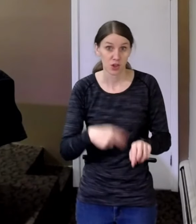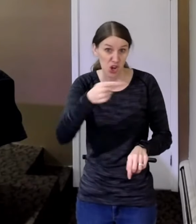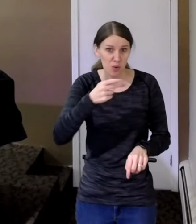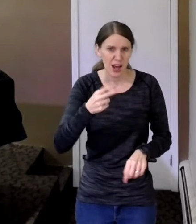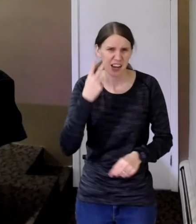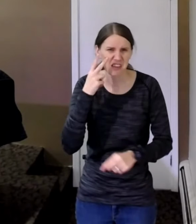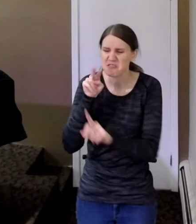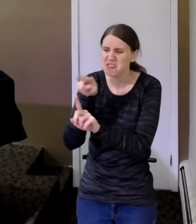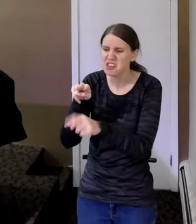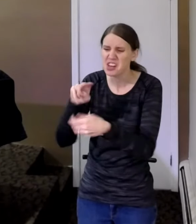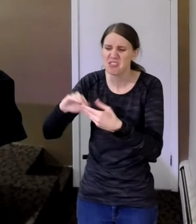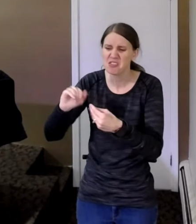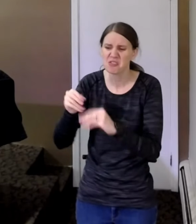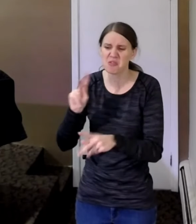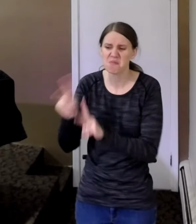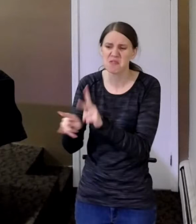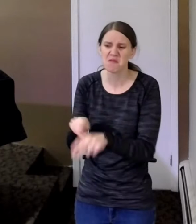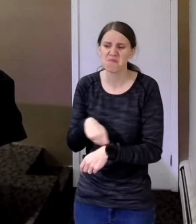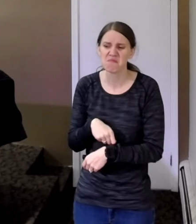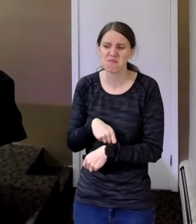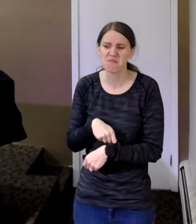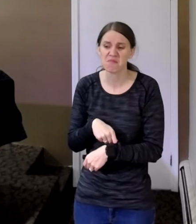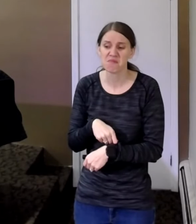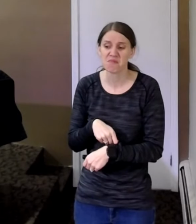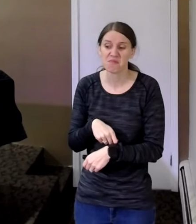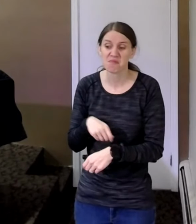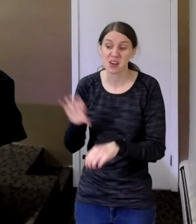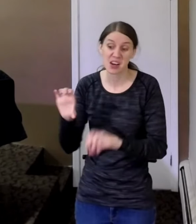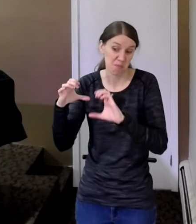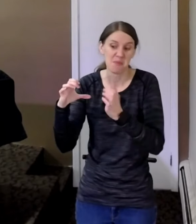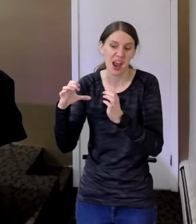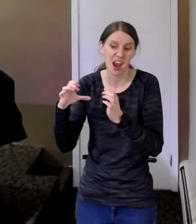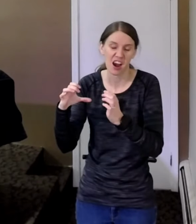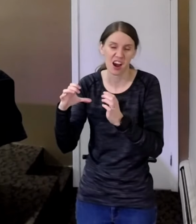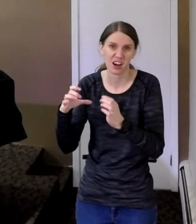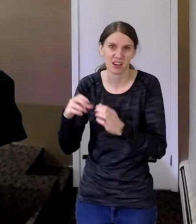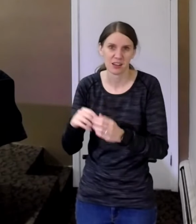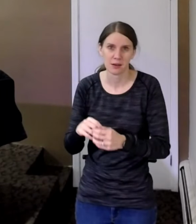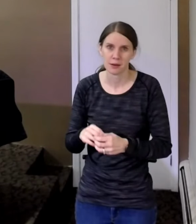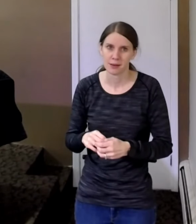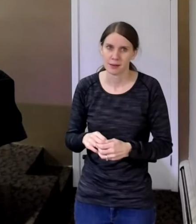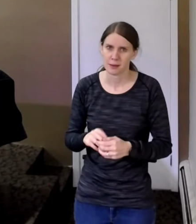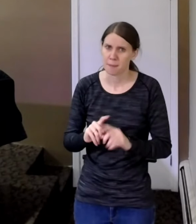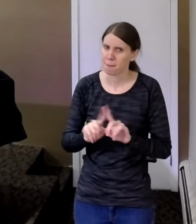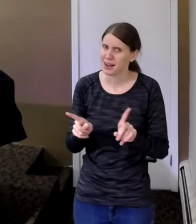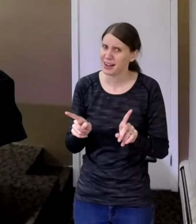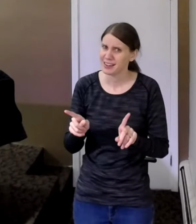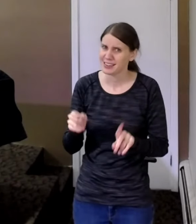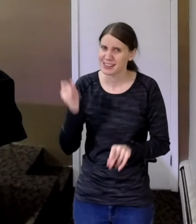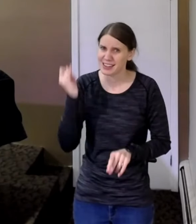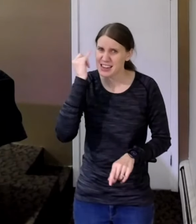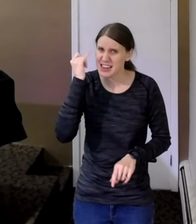can, you know, identify with them, we can do whatever. But if it doesn't change who we are,